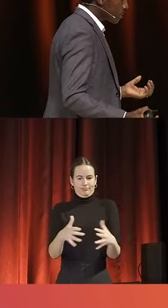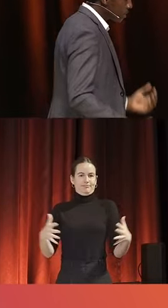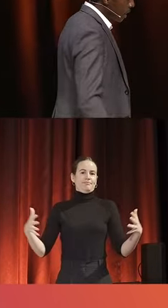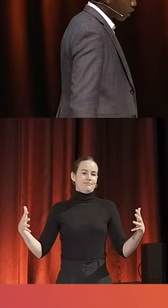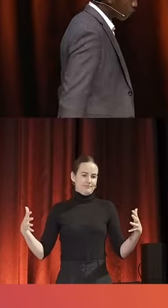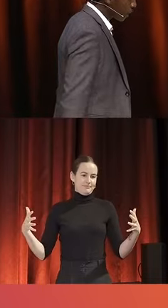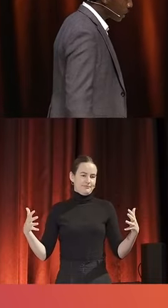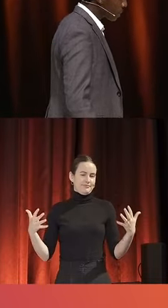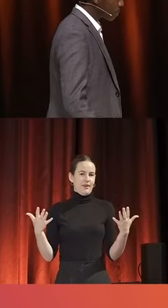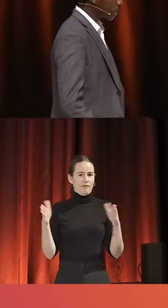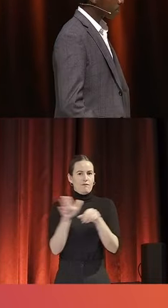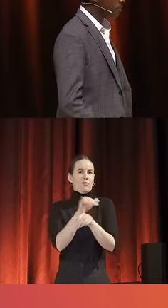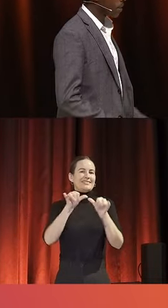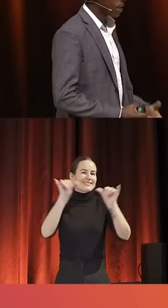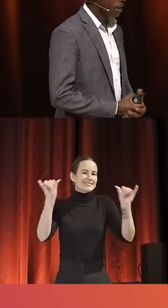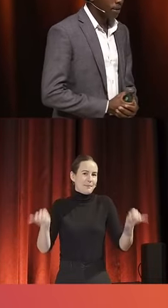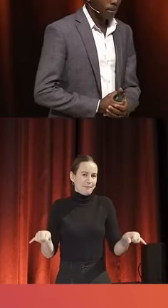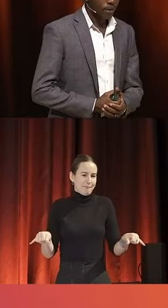Technology is at our fingertips.